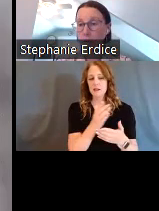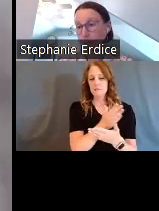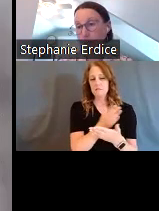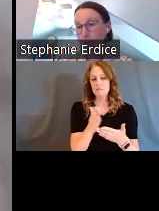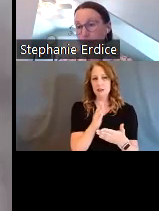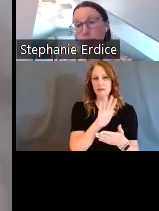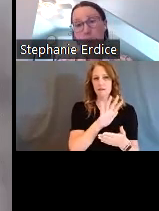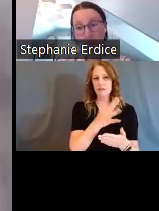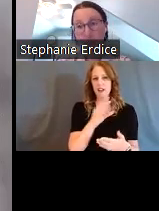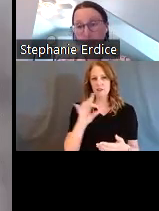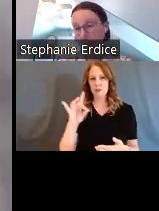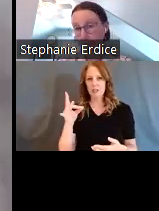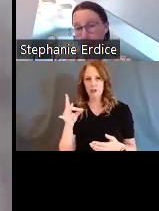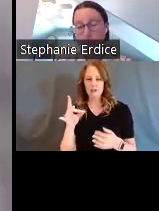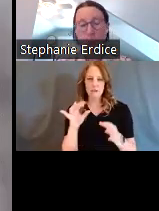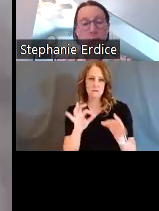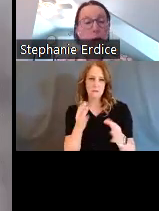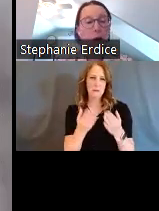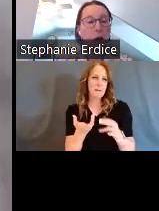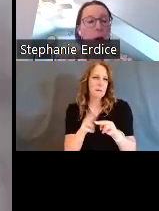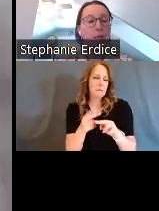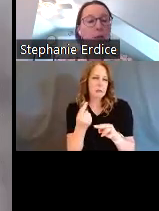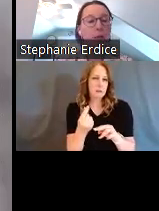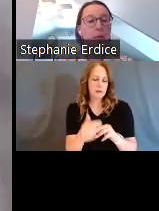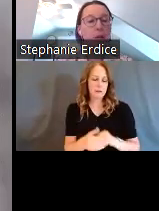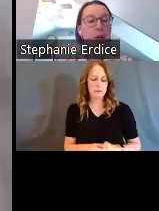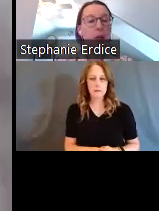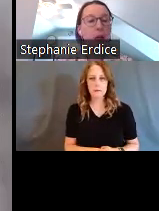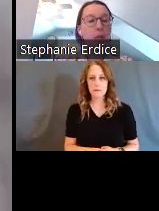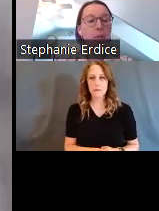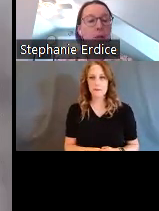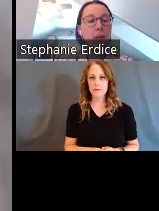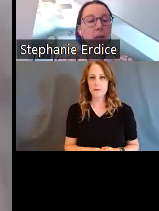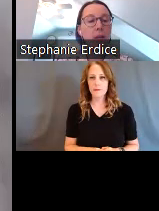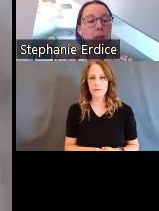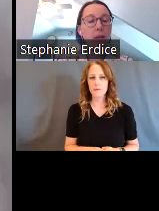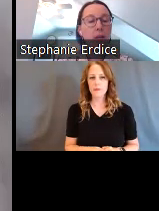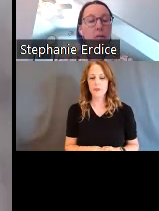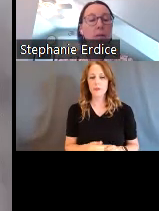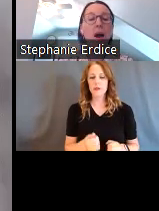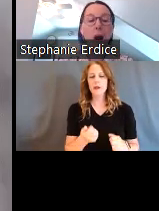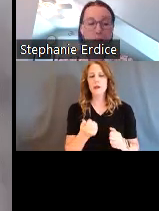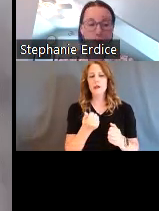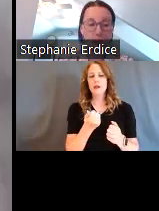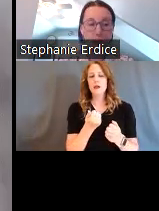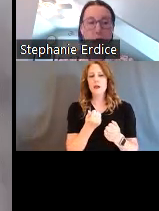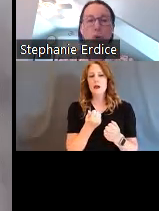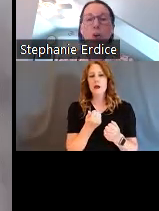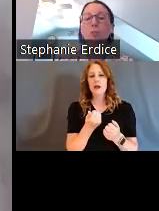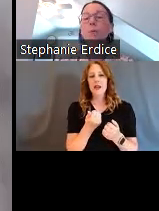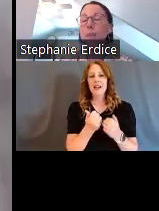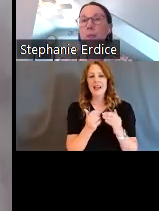to $8 is probably good, maybe a little extra. I think that anything beyond